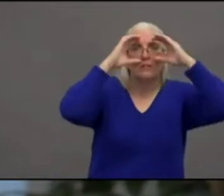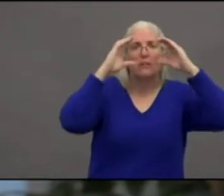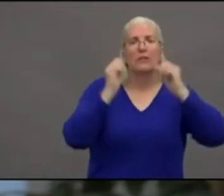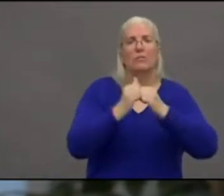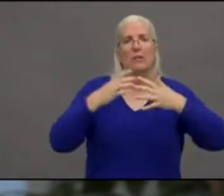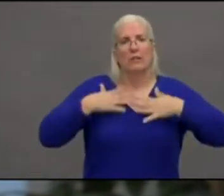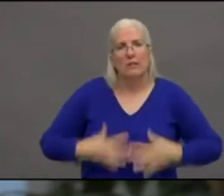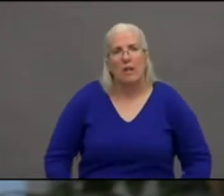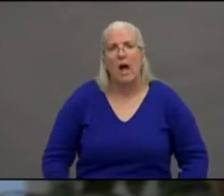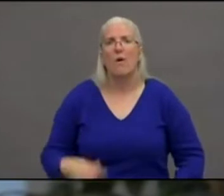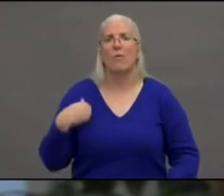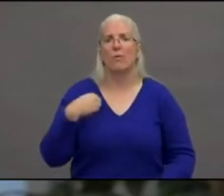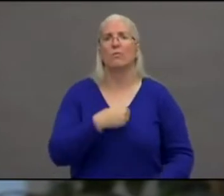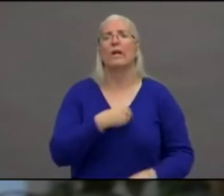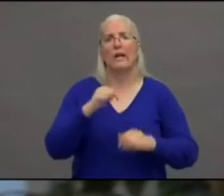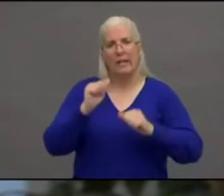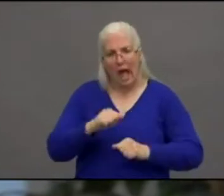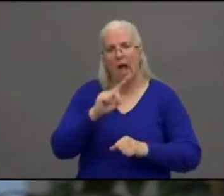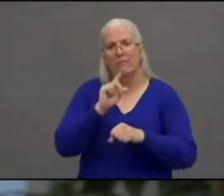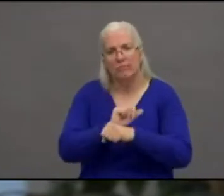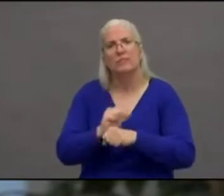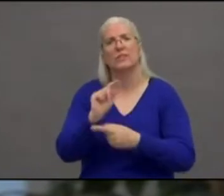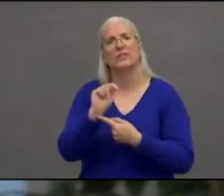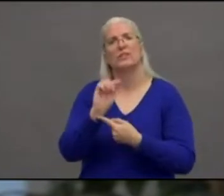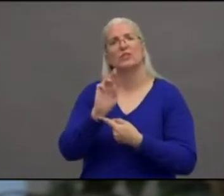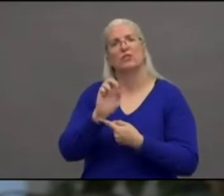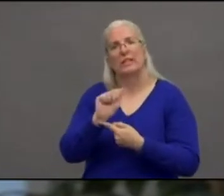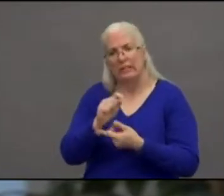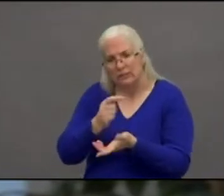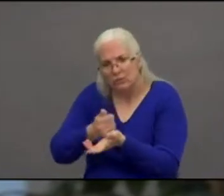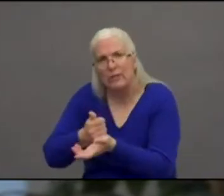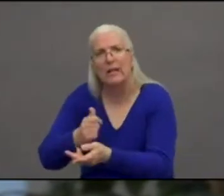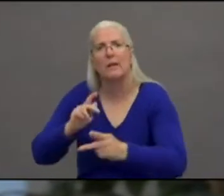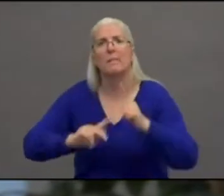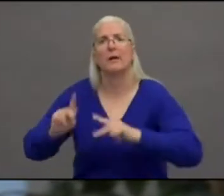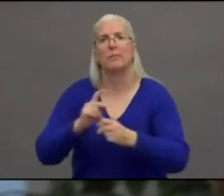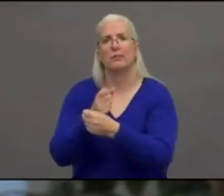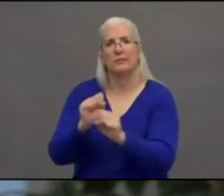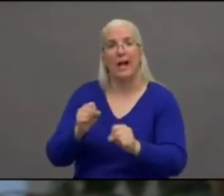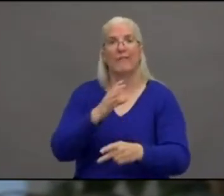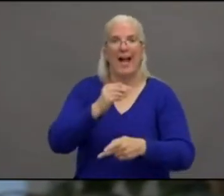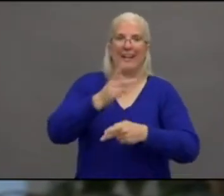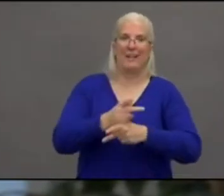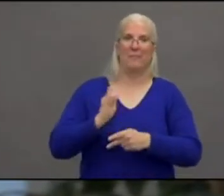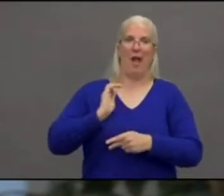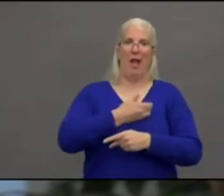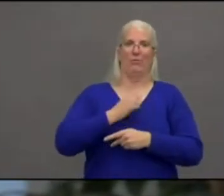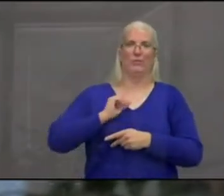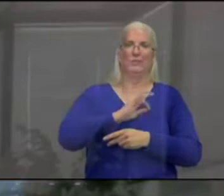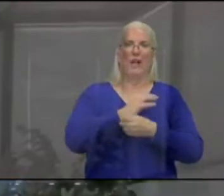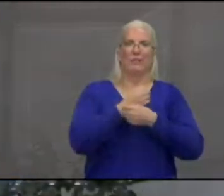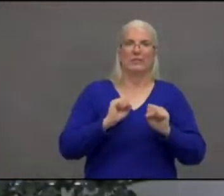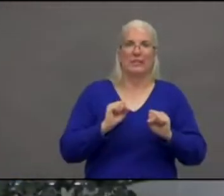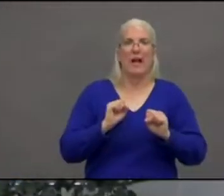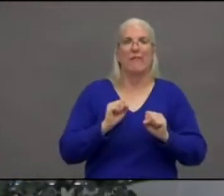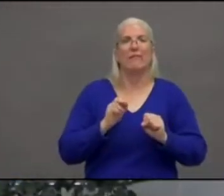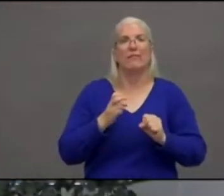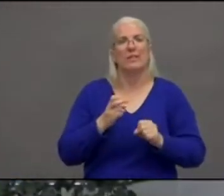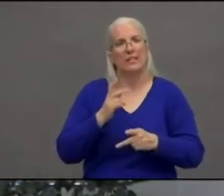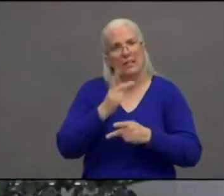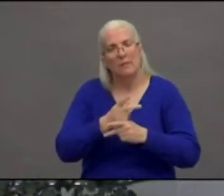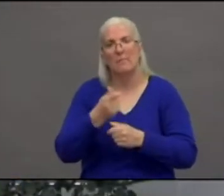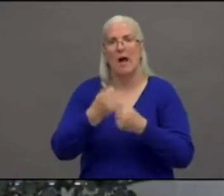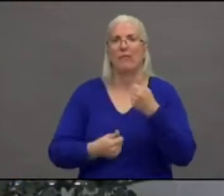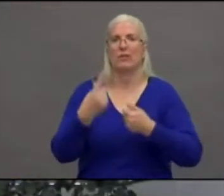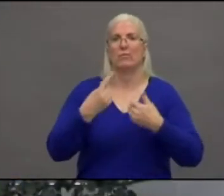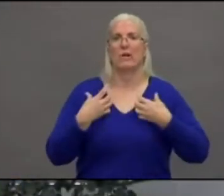patients safely, and that allows us to keep ourselves healthy and to keep you guys healthy as well. I think one thing we want to stress also is those who